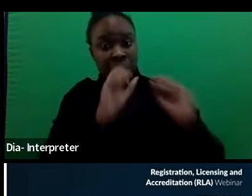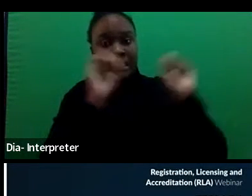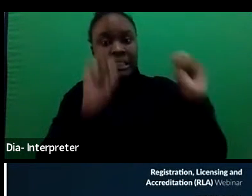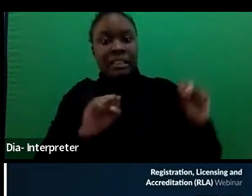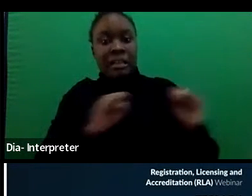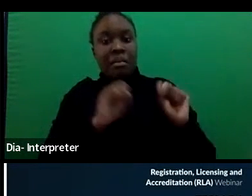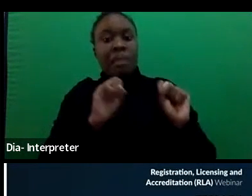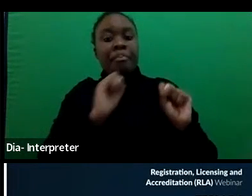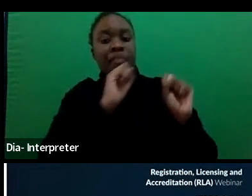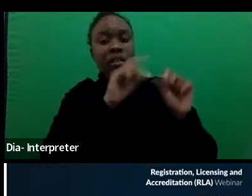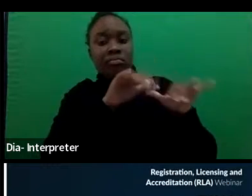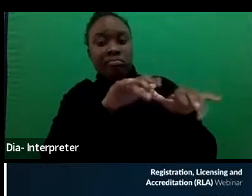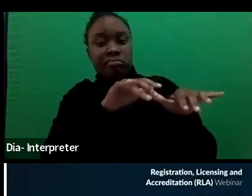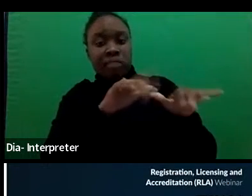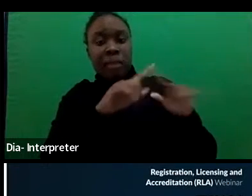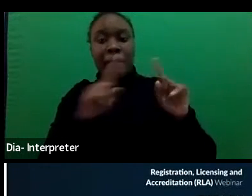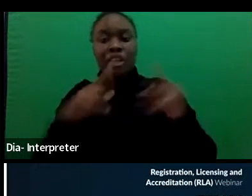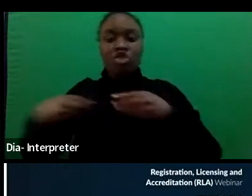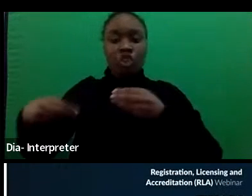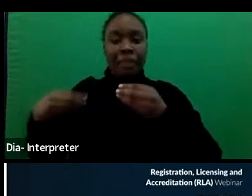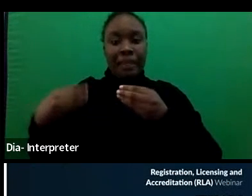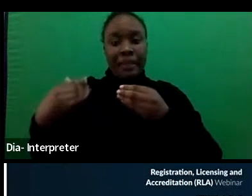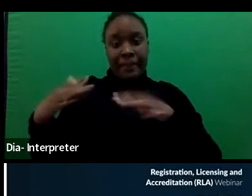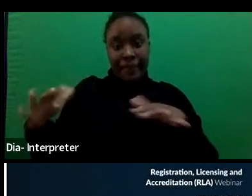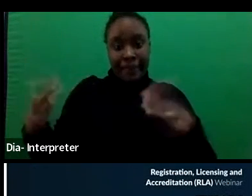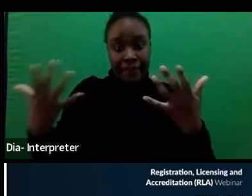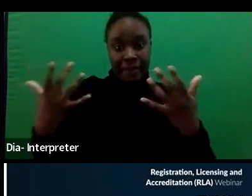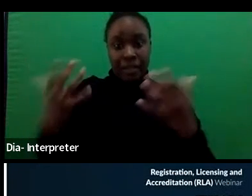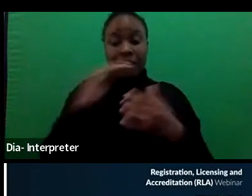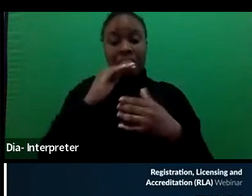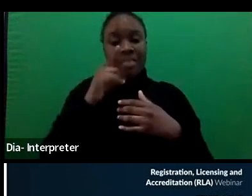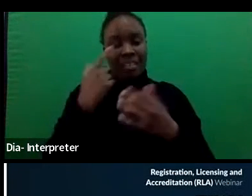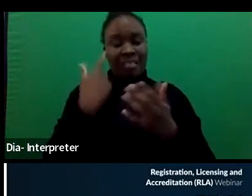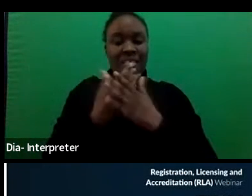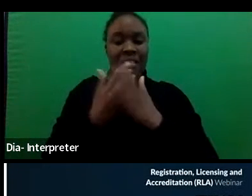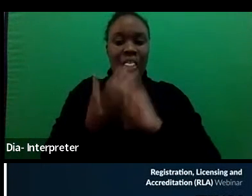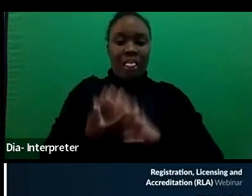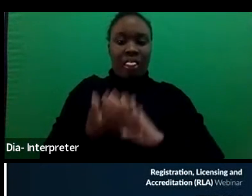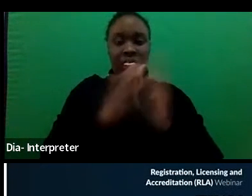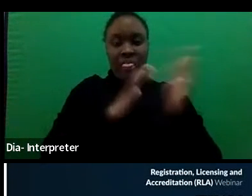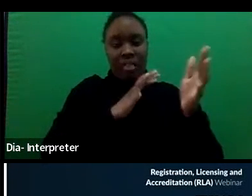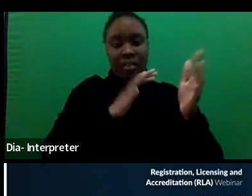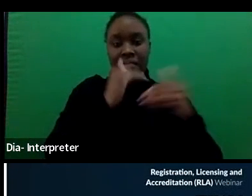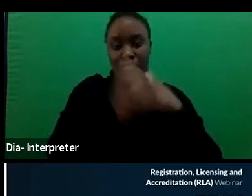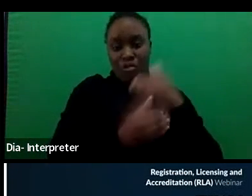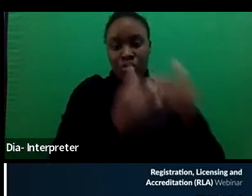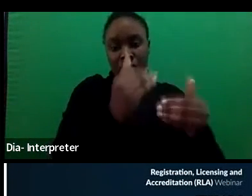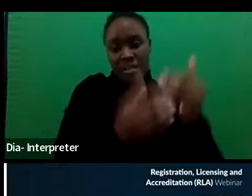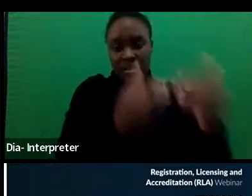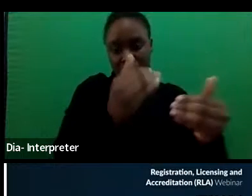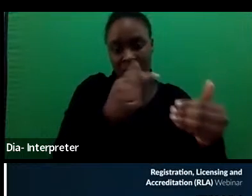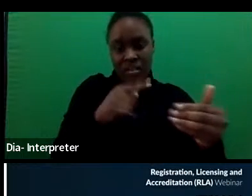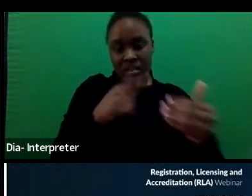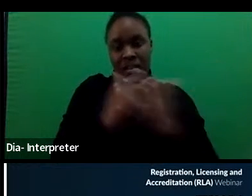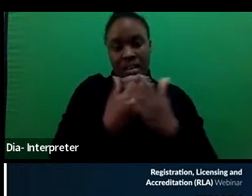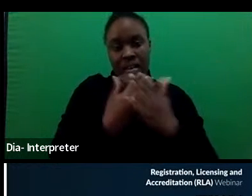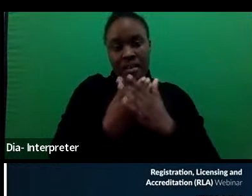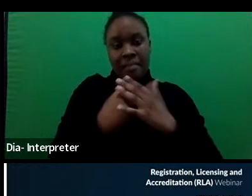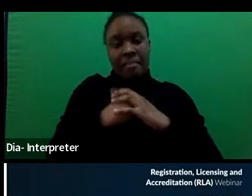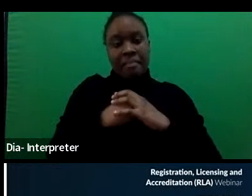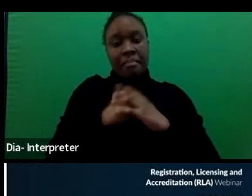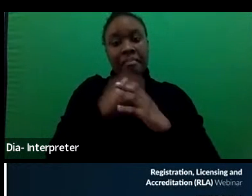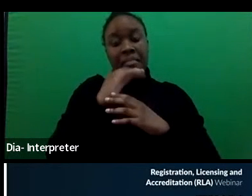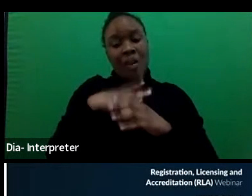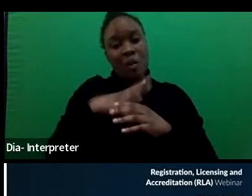there is no documentation. Therefore, it disrupts the whole entire process flow. So I would like to